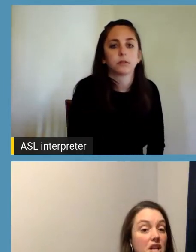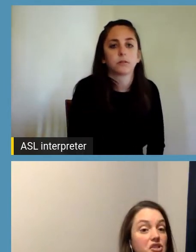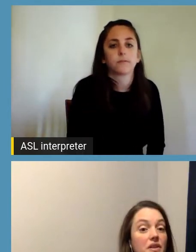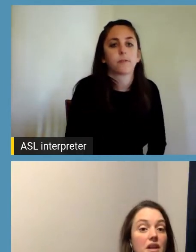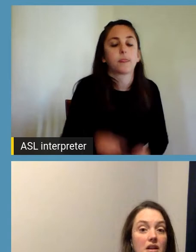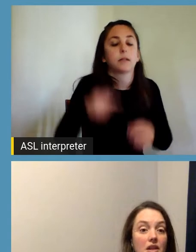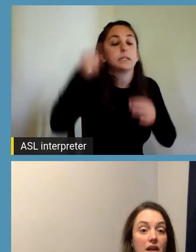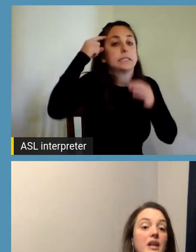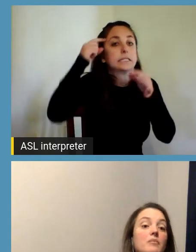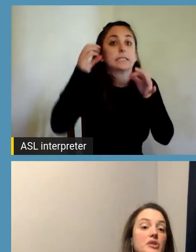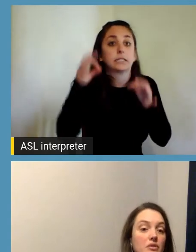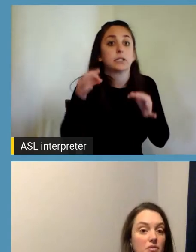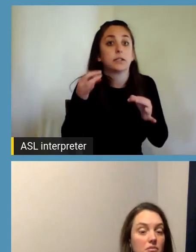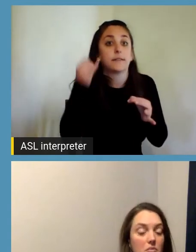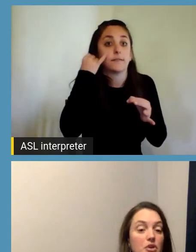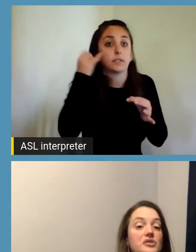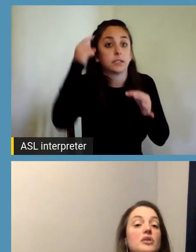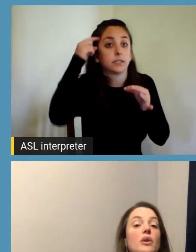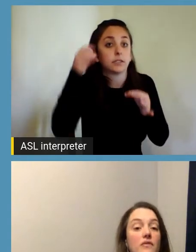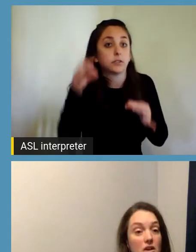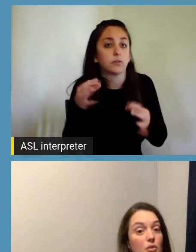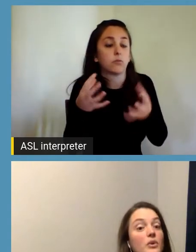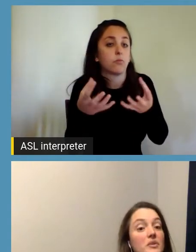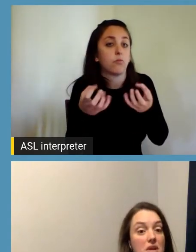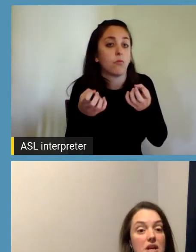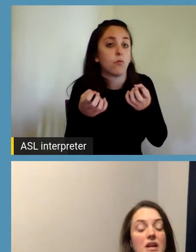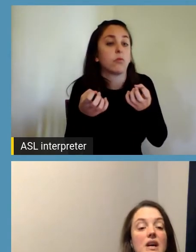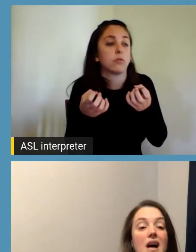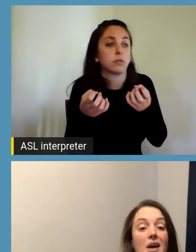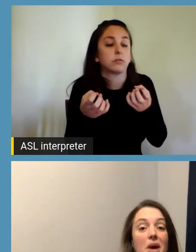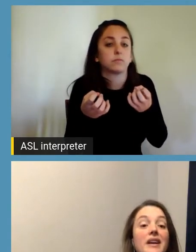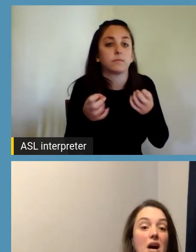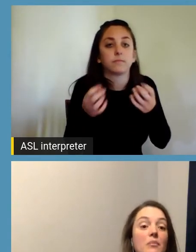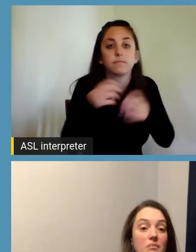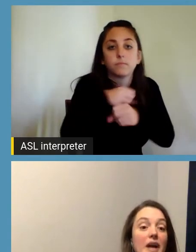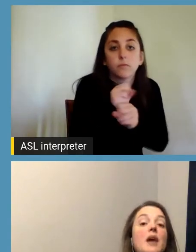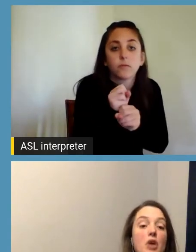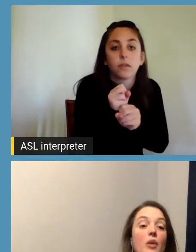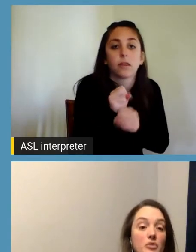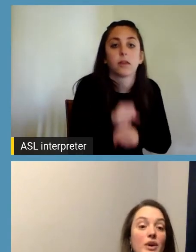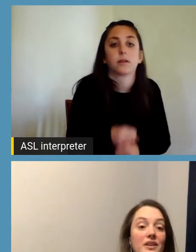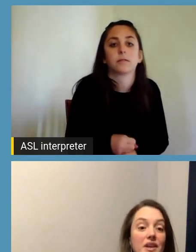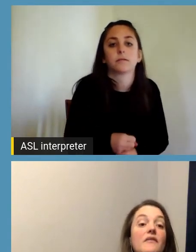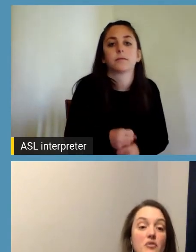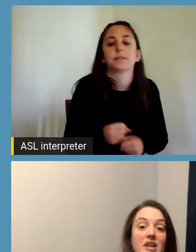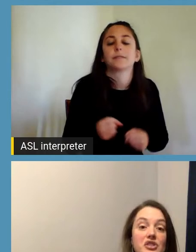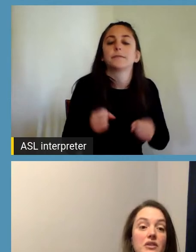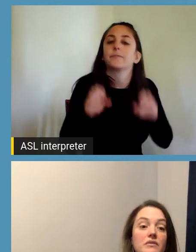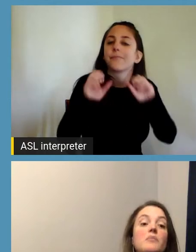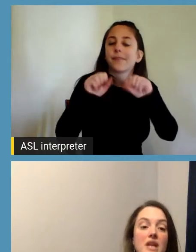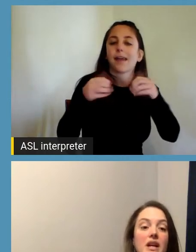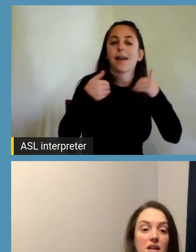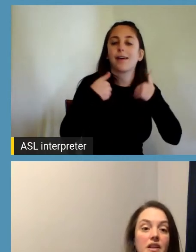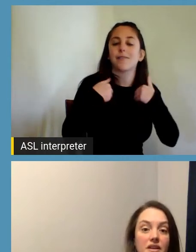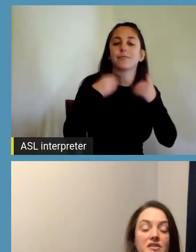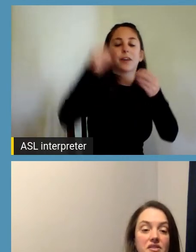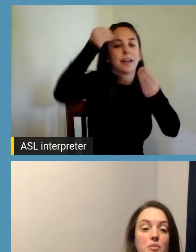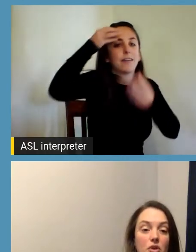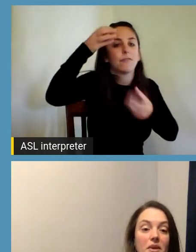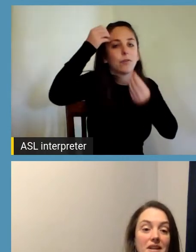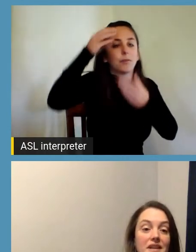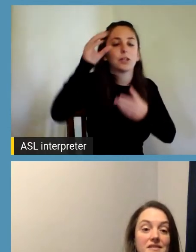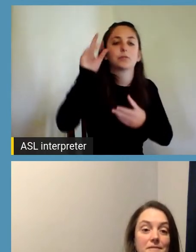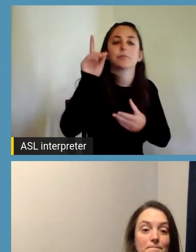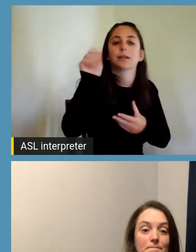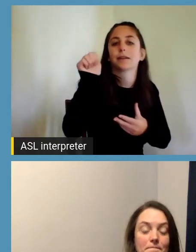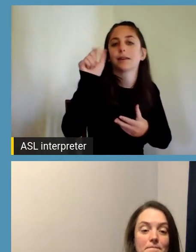a recommendation that I'd like them to pursue or follow with me. I come armed with information from data analytics to